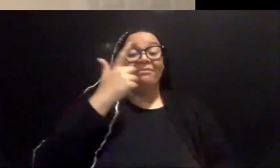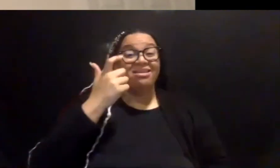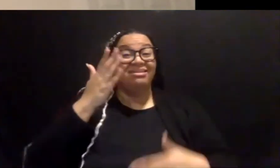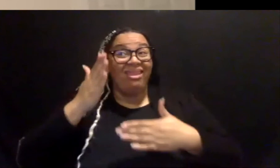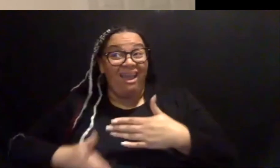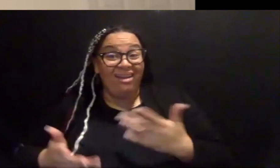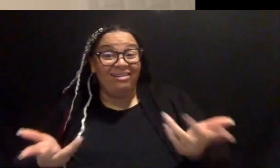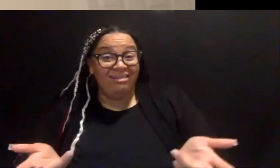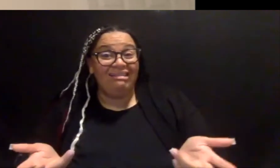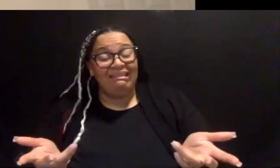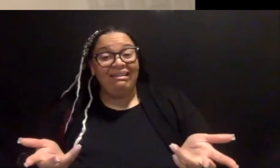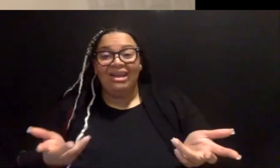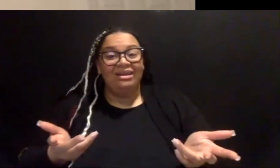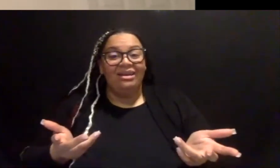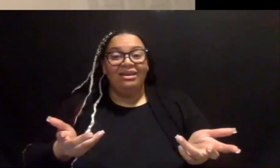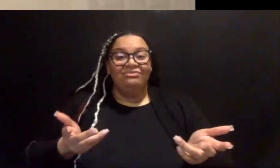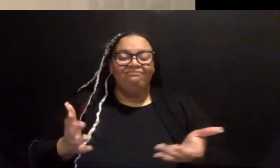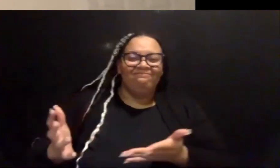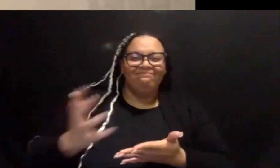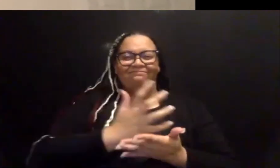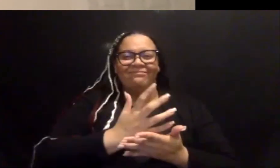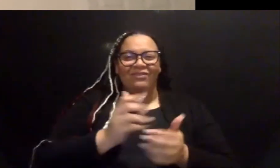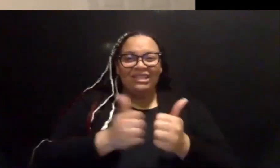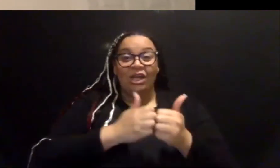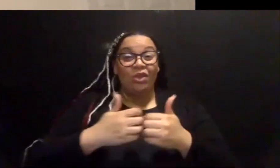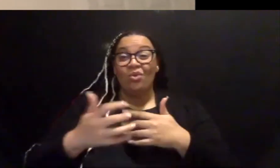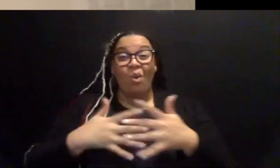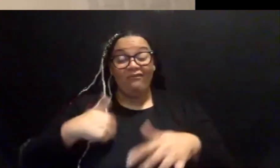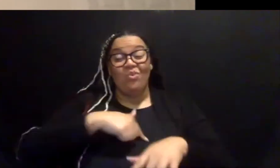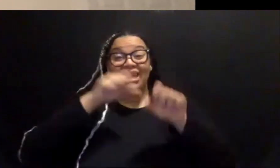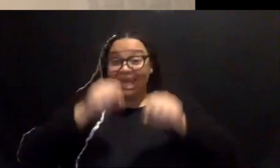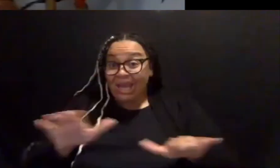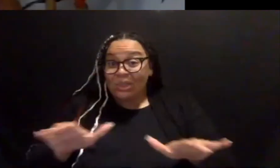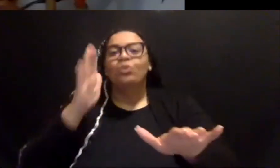collectively, whatever little things we're able to do can make a difference.